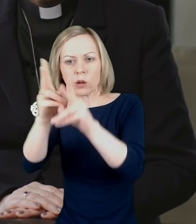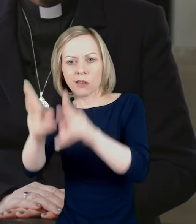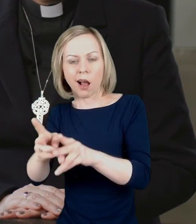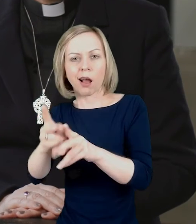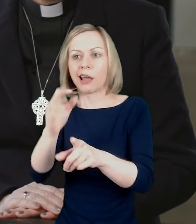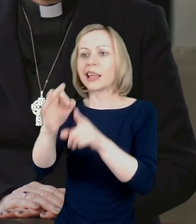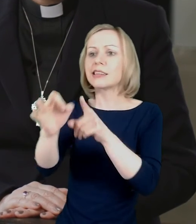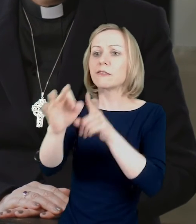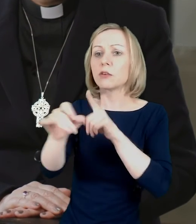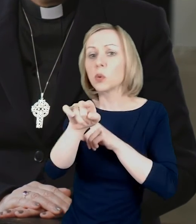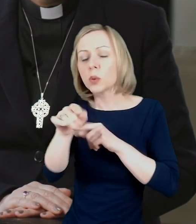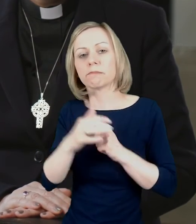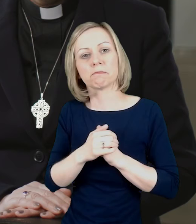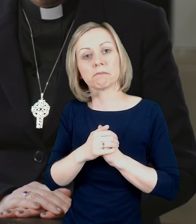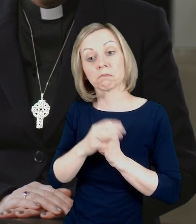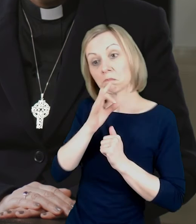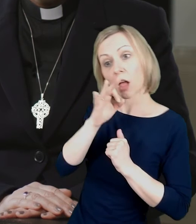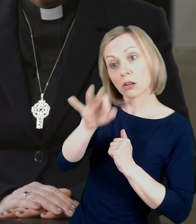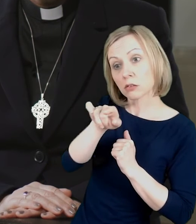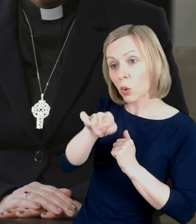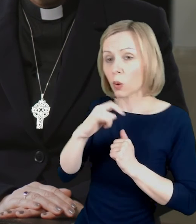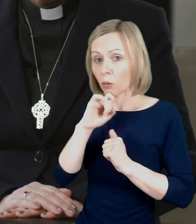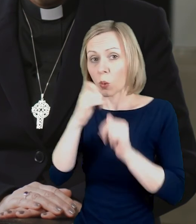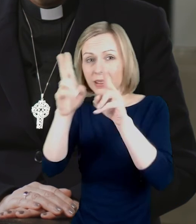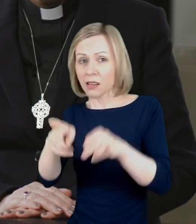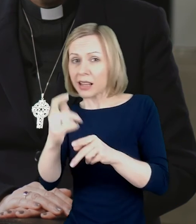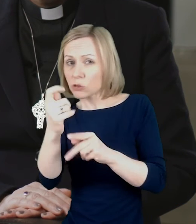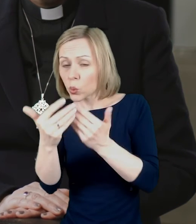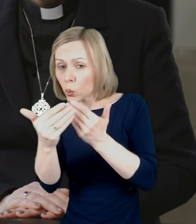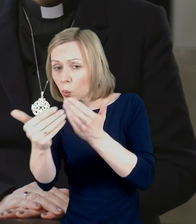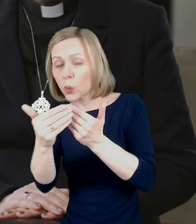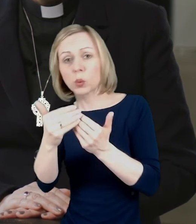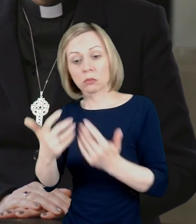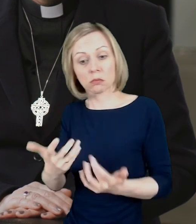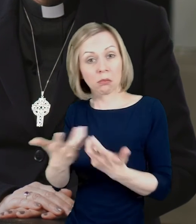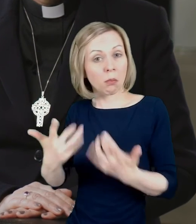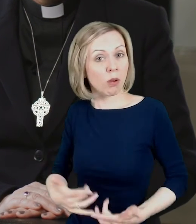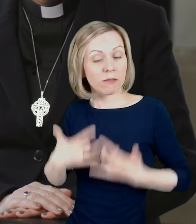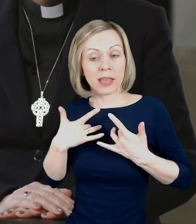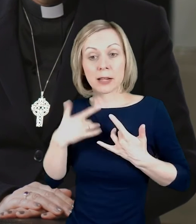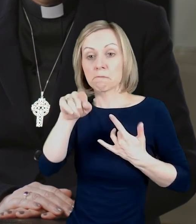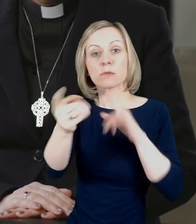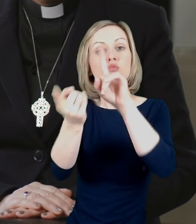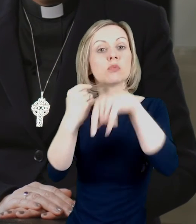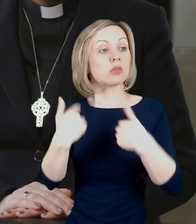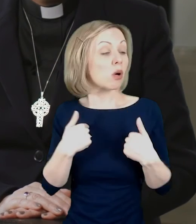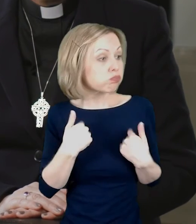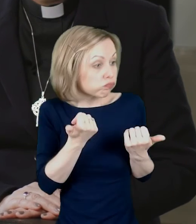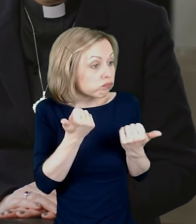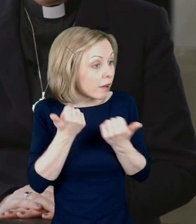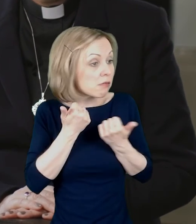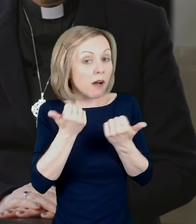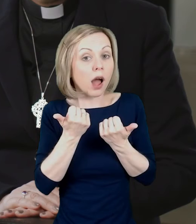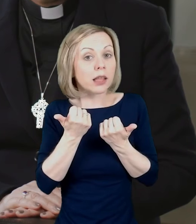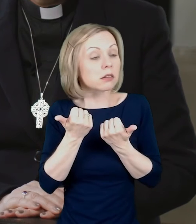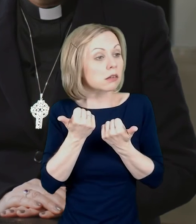And he was asked how he felt about the prospect of dying, and he said, I don't feel bad about it at